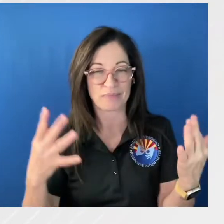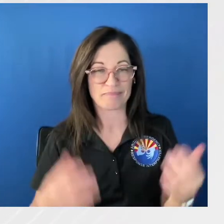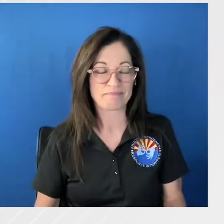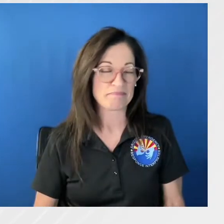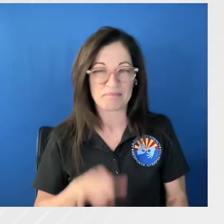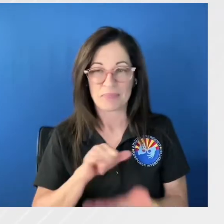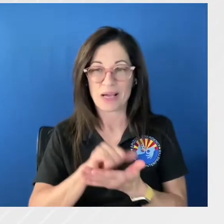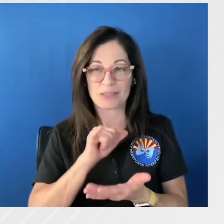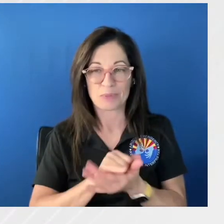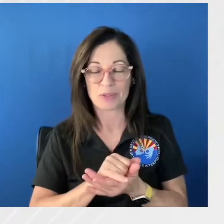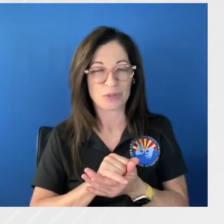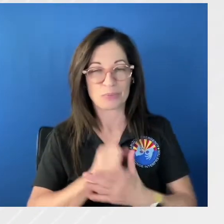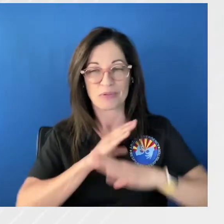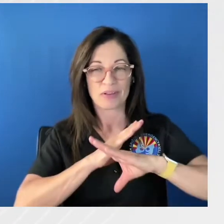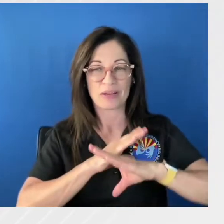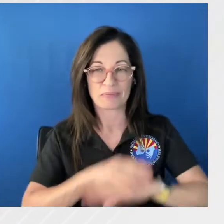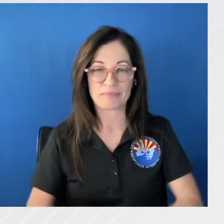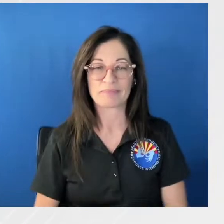that answers the question.